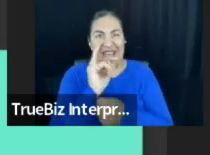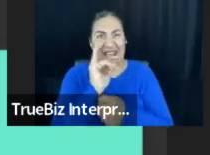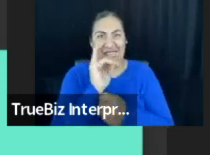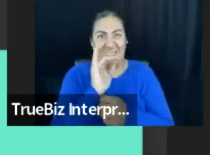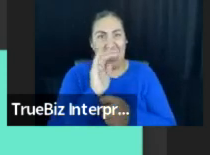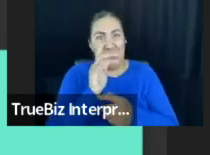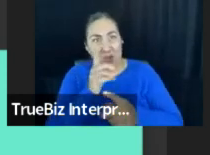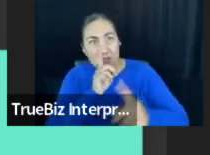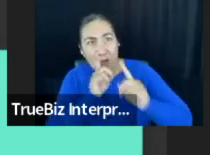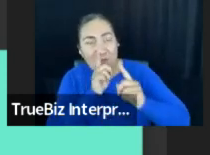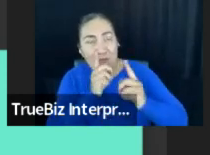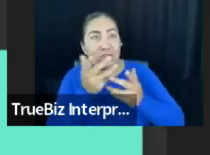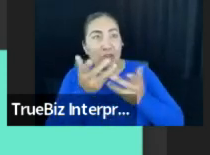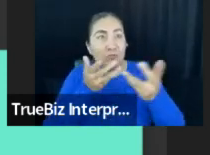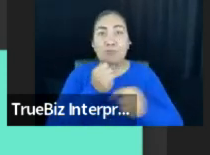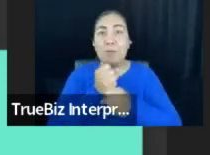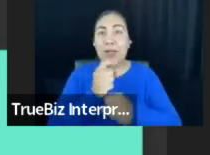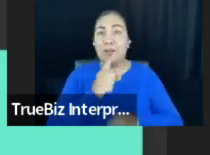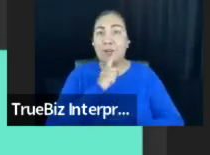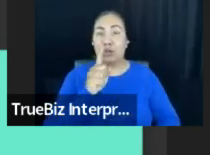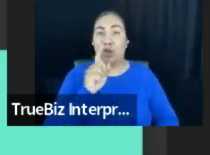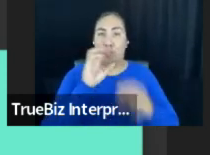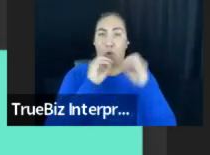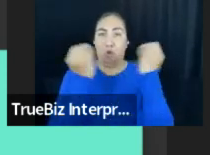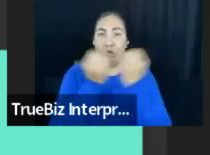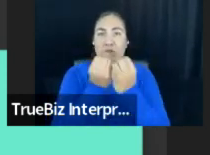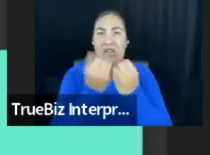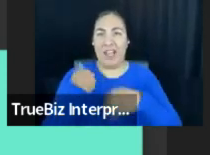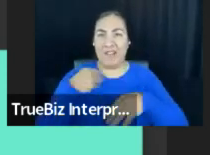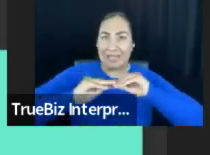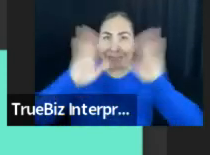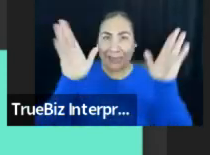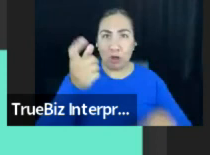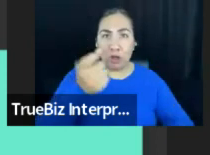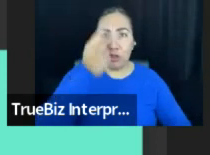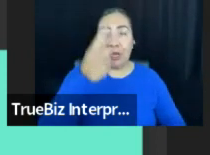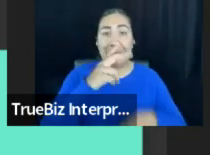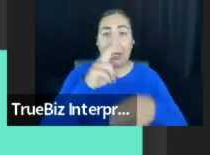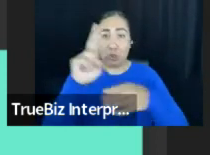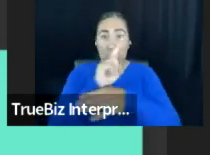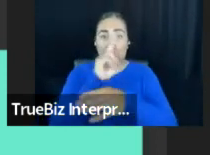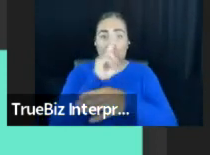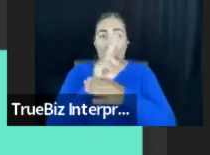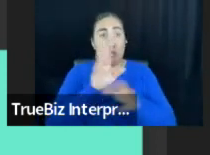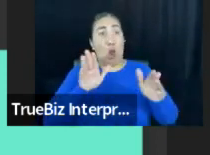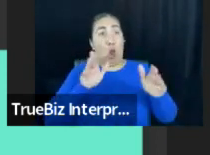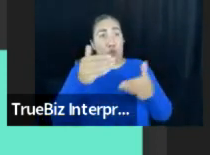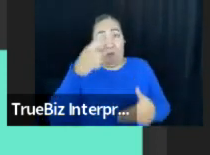that the organization has a clear understanding of the use of these rooms.